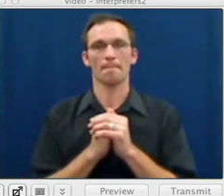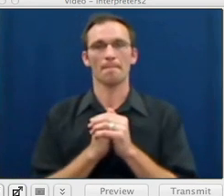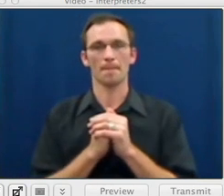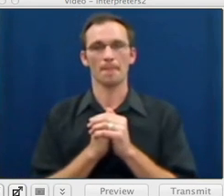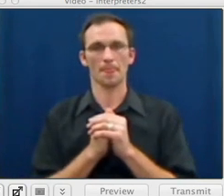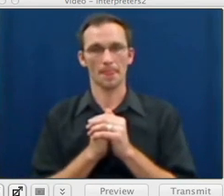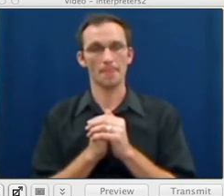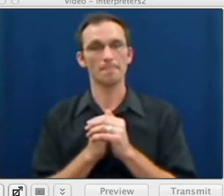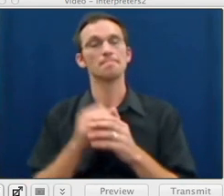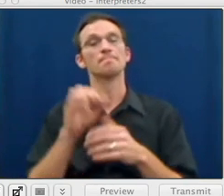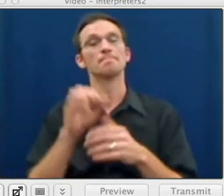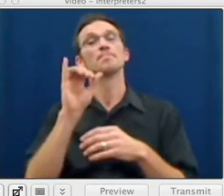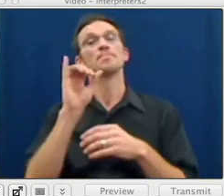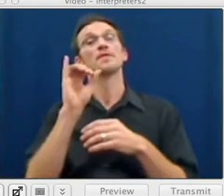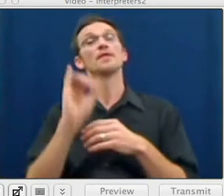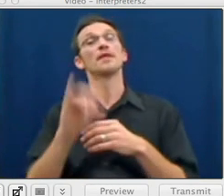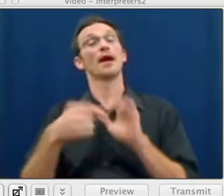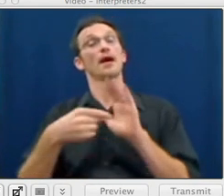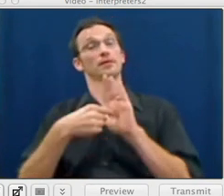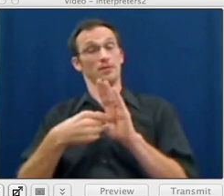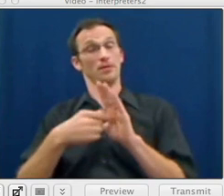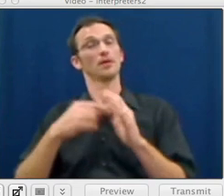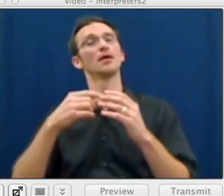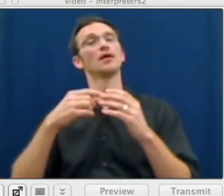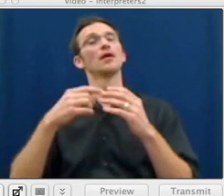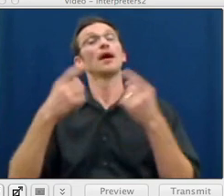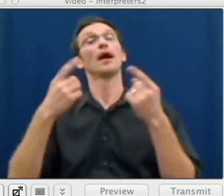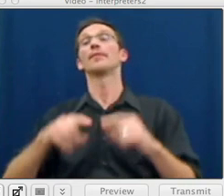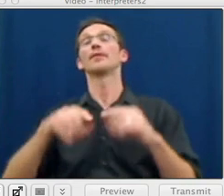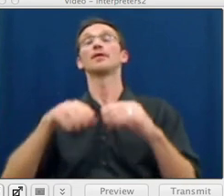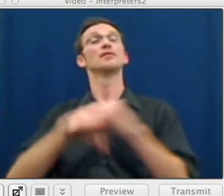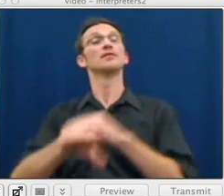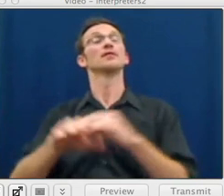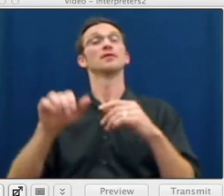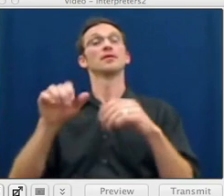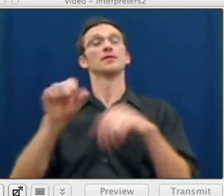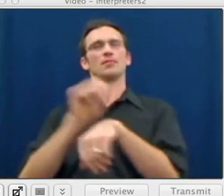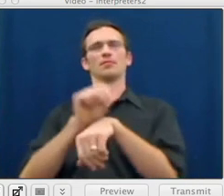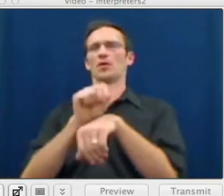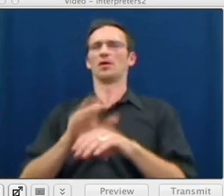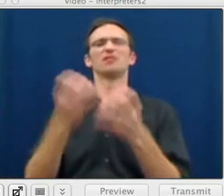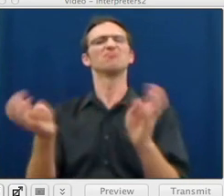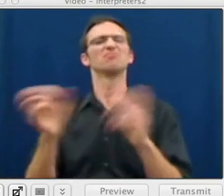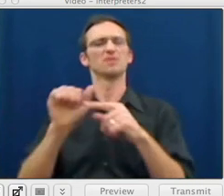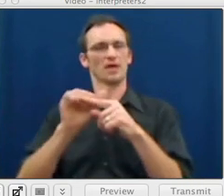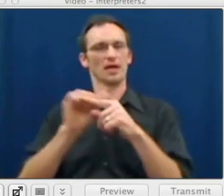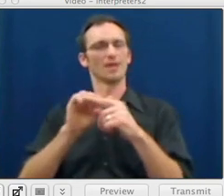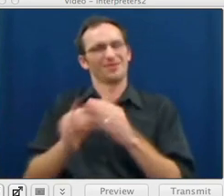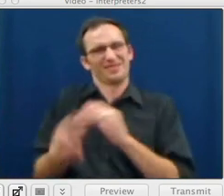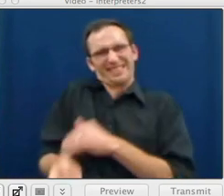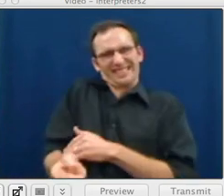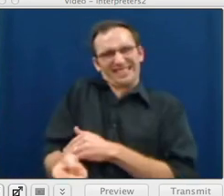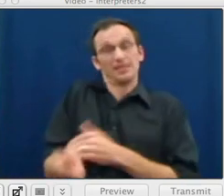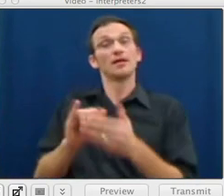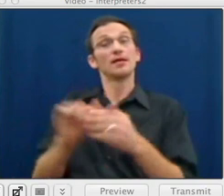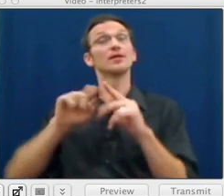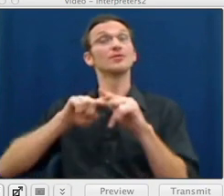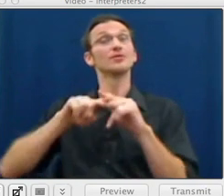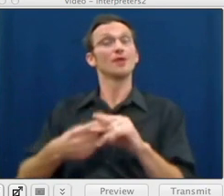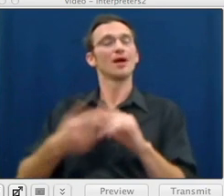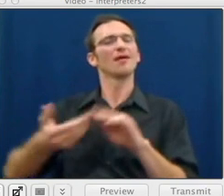This is an employee training. It was early in the morning. It's been going on for a couple of days.